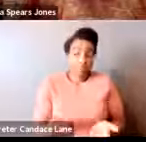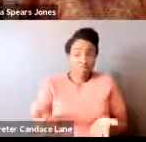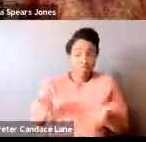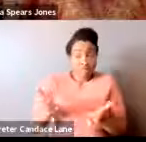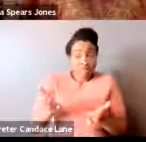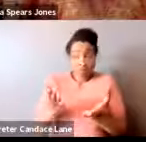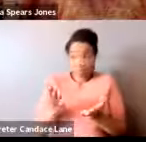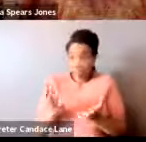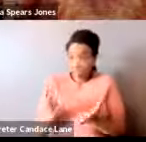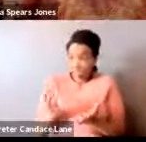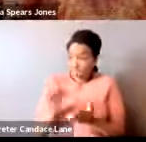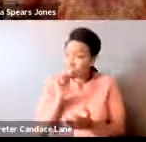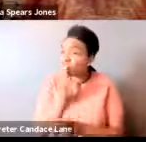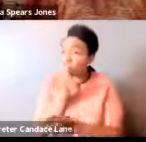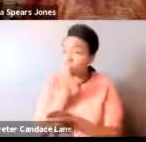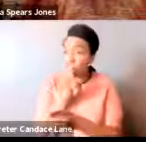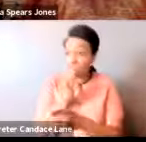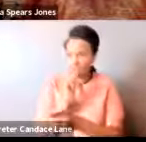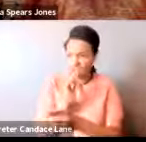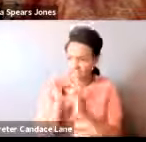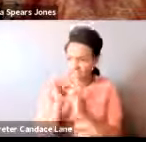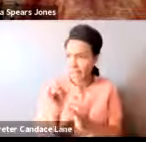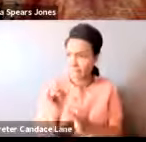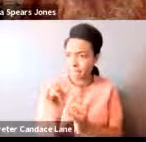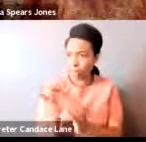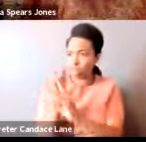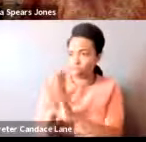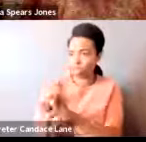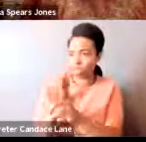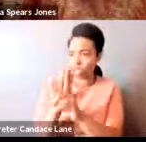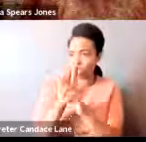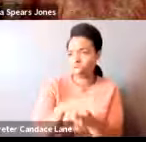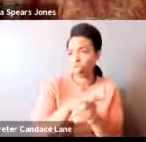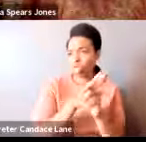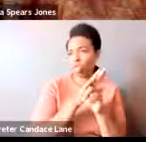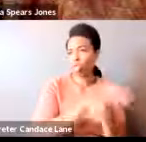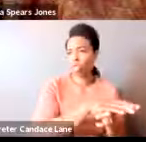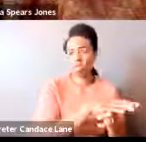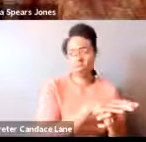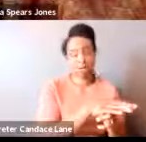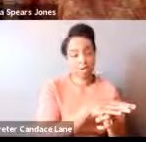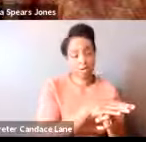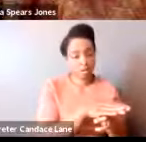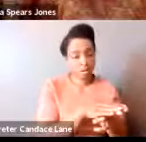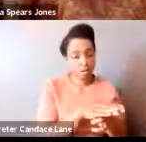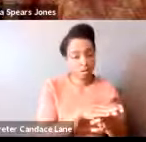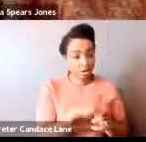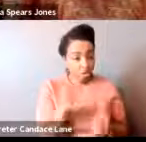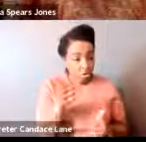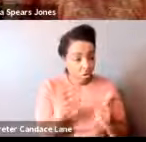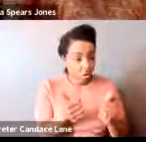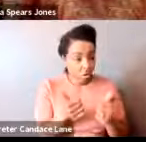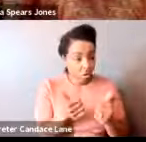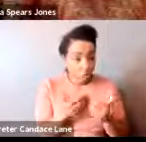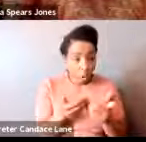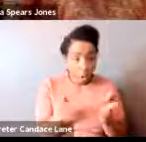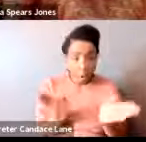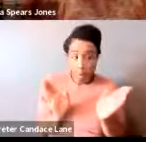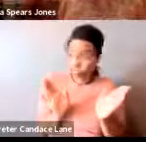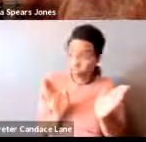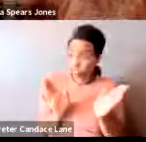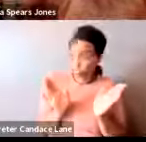themselves. Voice travels across hearts' doors, which once open could not be